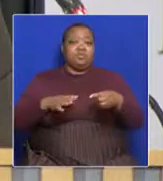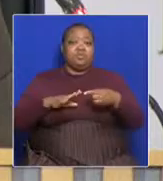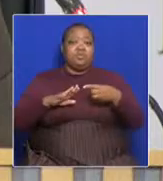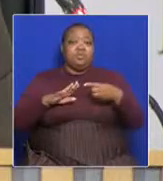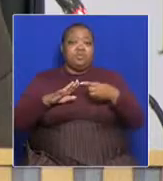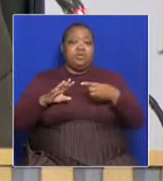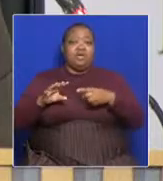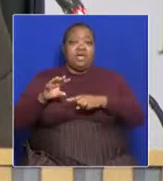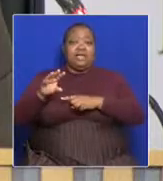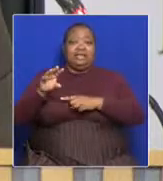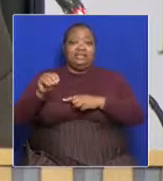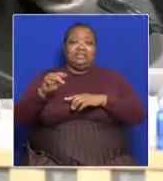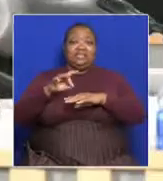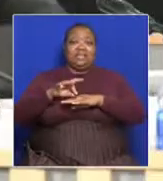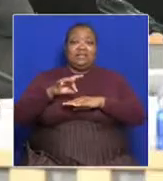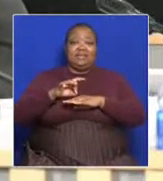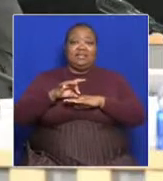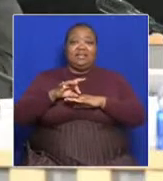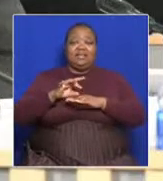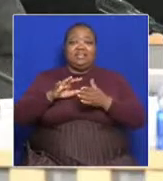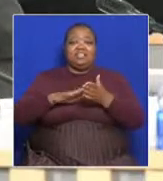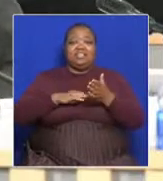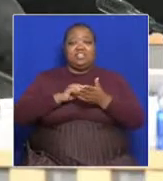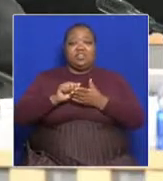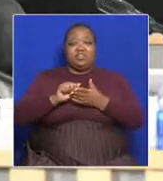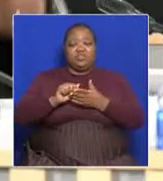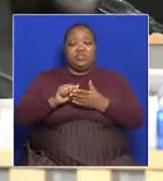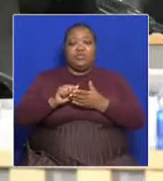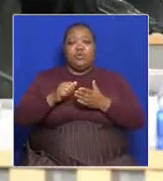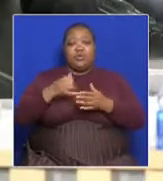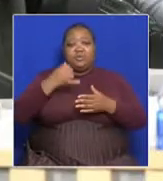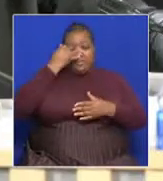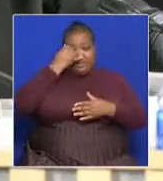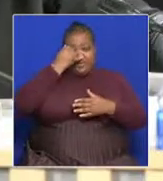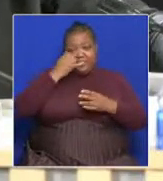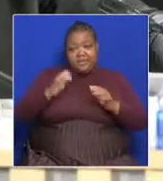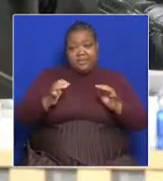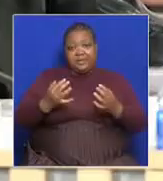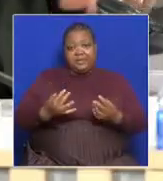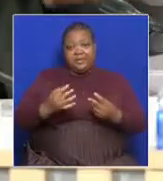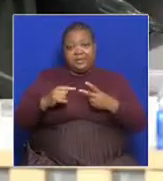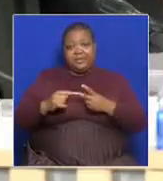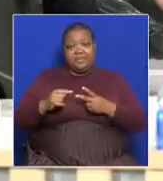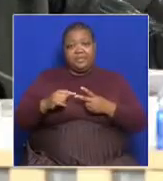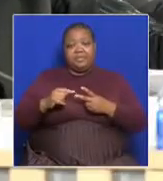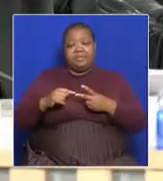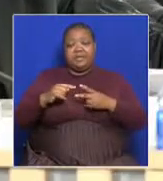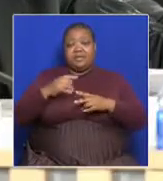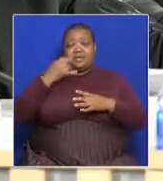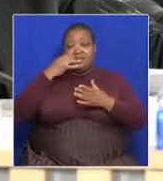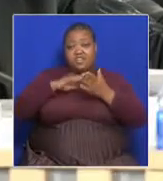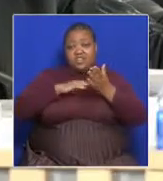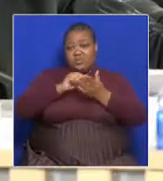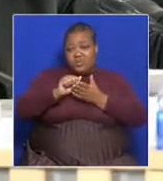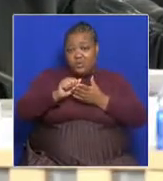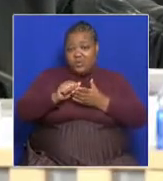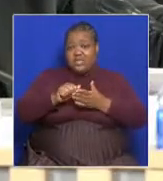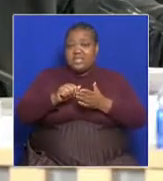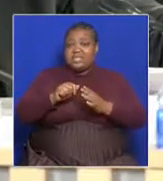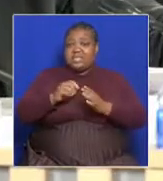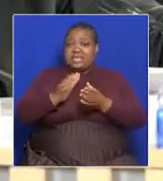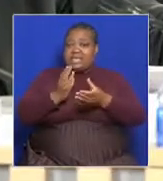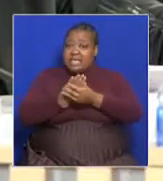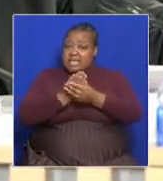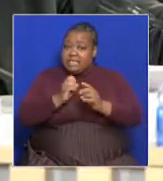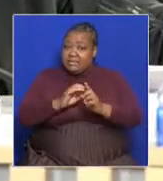to destroy exhibits. You asked if destroying exhibits would affect the case. And then you had a discussion about the record of